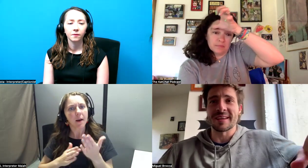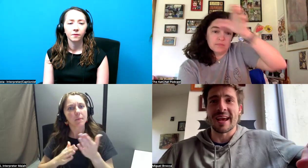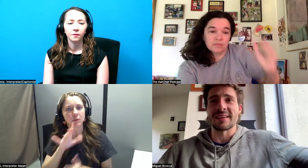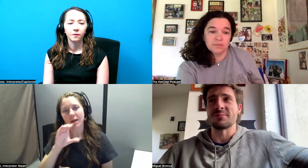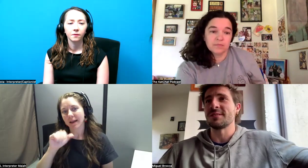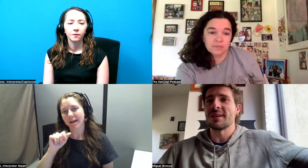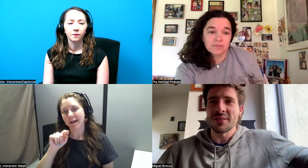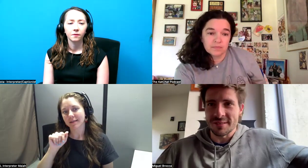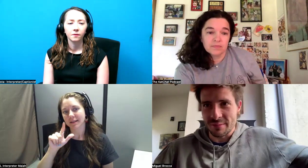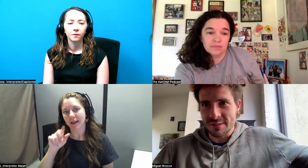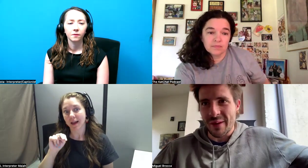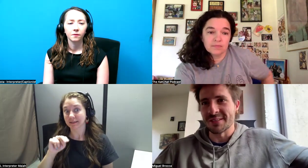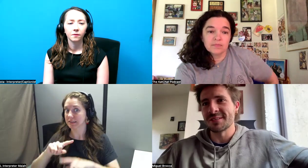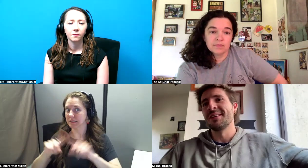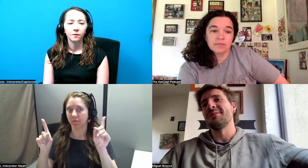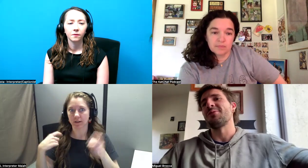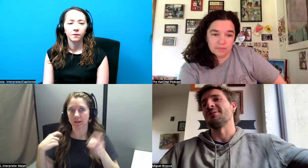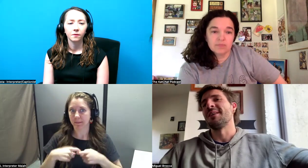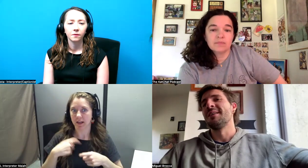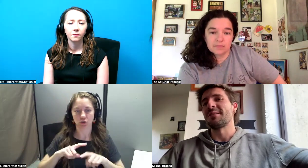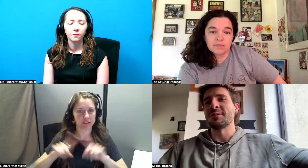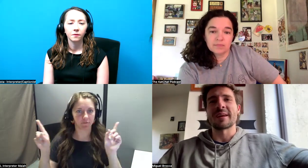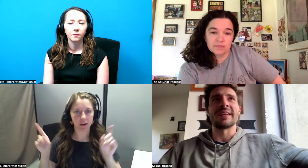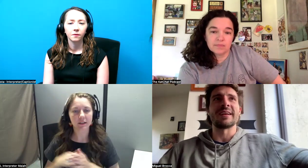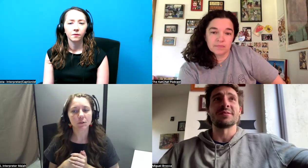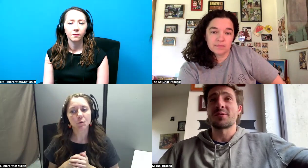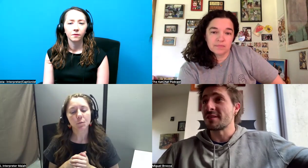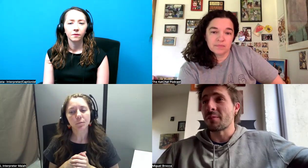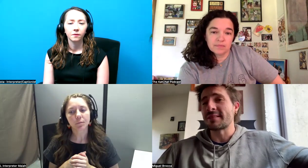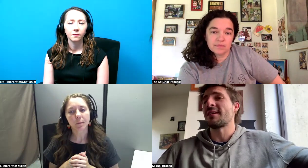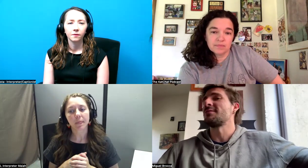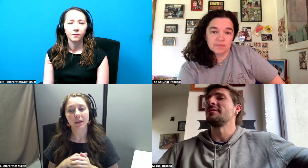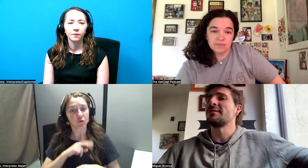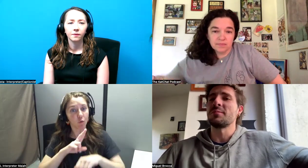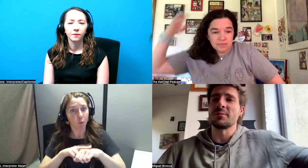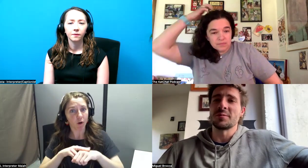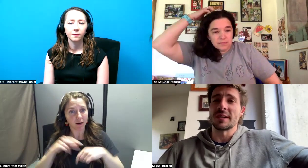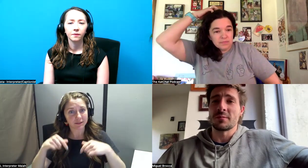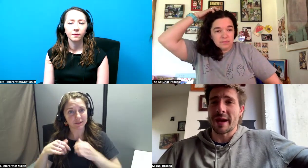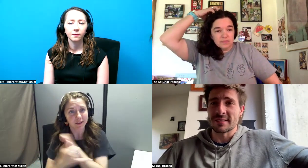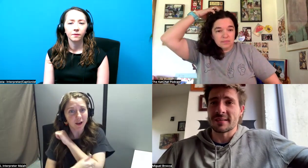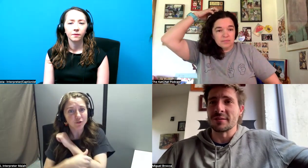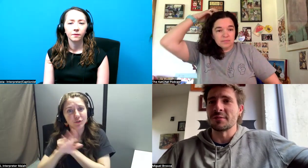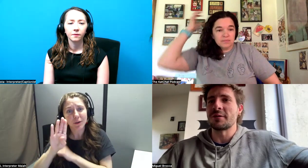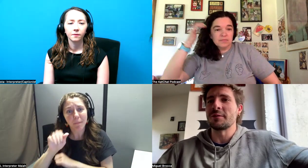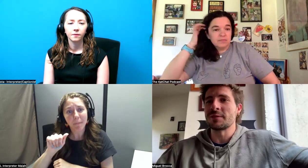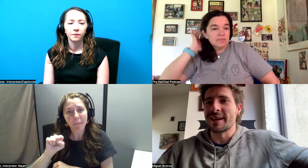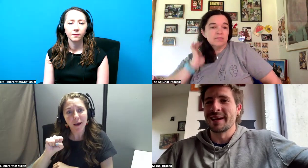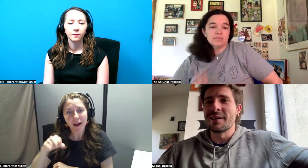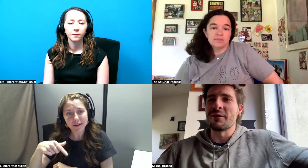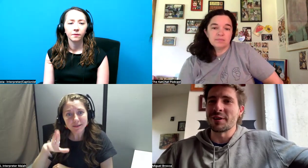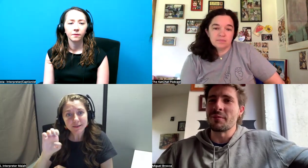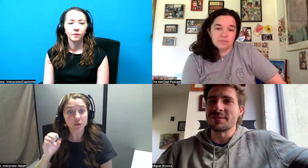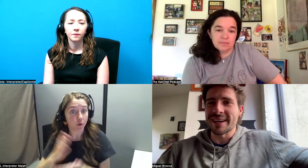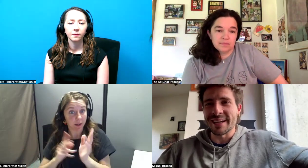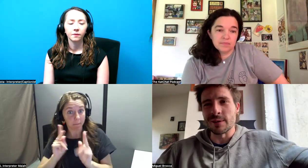in Catalan, which is not the same Spanish, of course. So it's like, and of course in the Basque country, some people speak Basque, you know. So it was